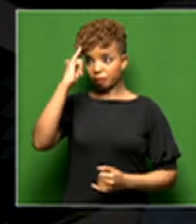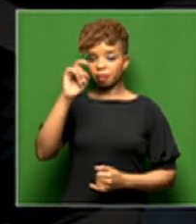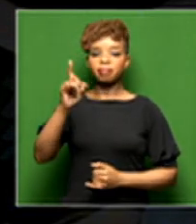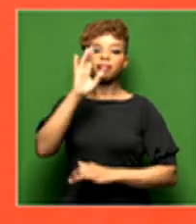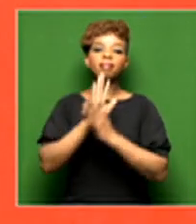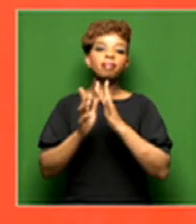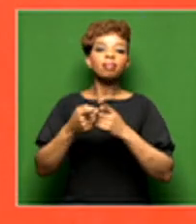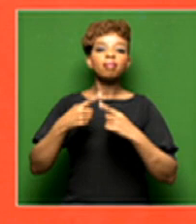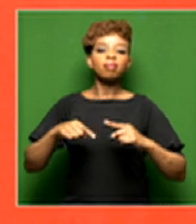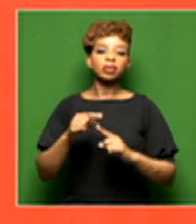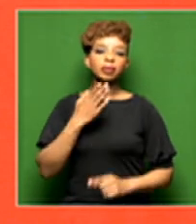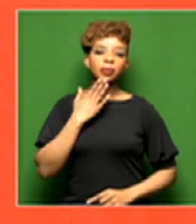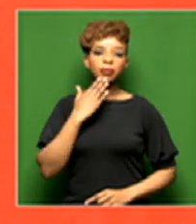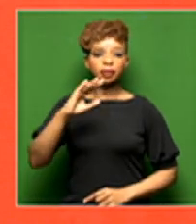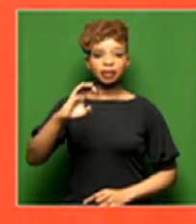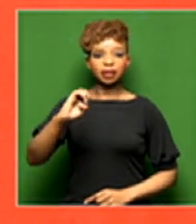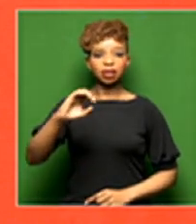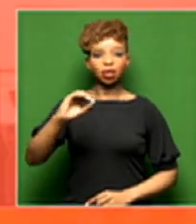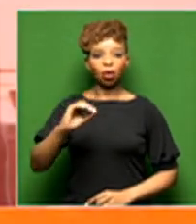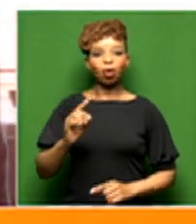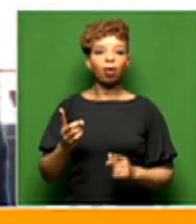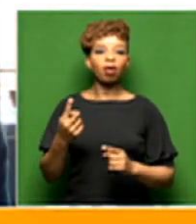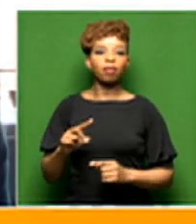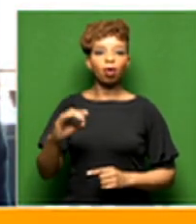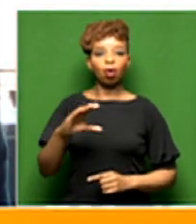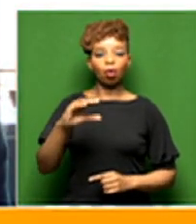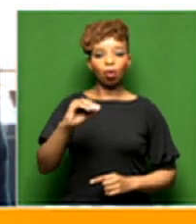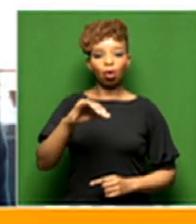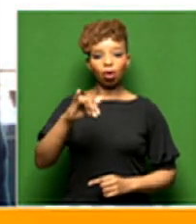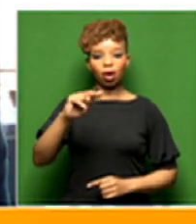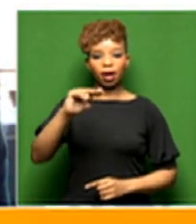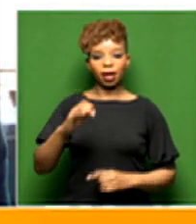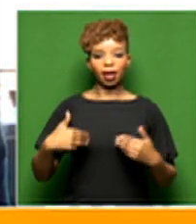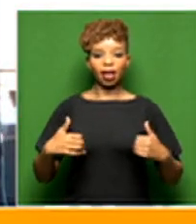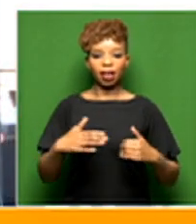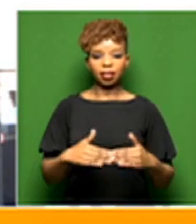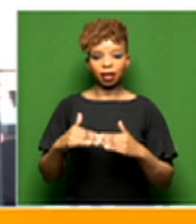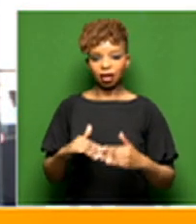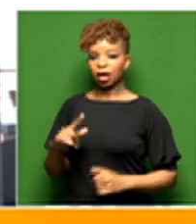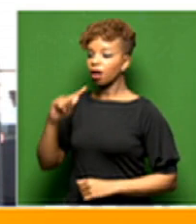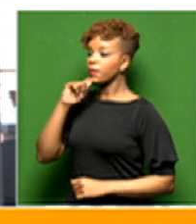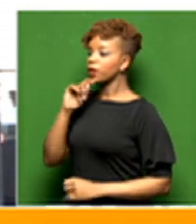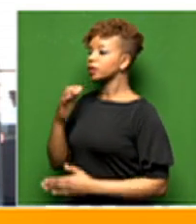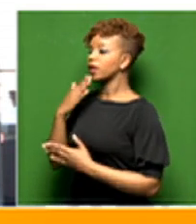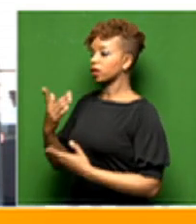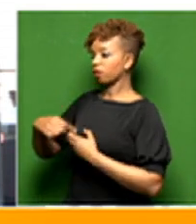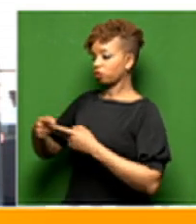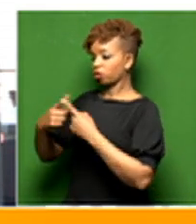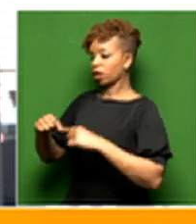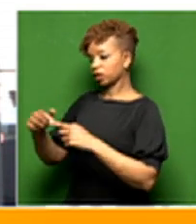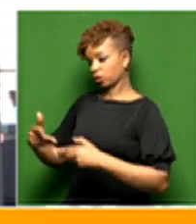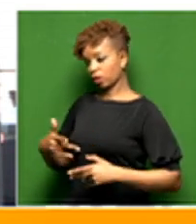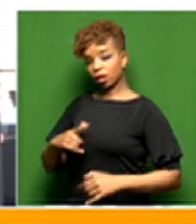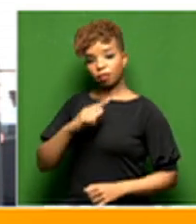of Coyne Healthcare, Kervin Coyne. Mr. Coyne, a very good morning to you. Thanks for joining us. Welcome. Morning, Simpiwe. Thank you for having me